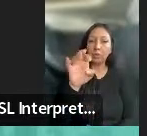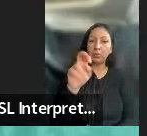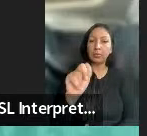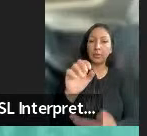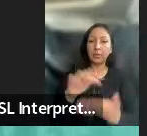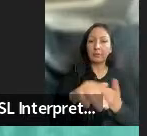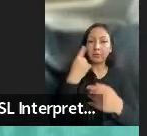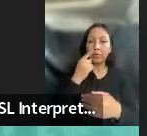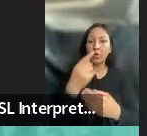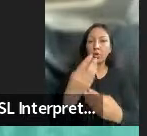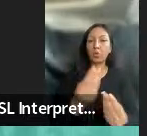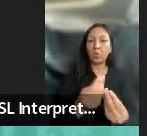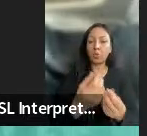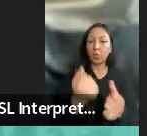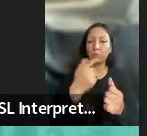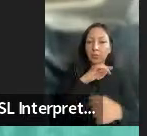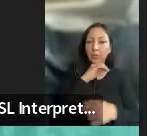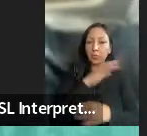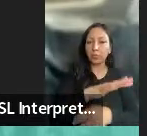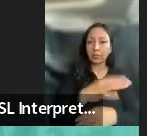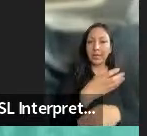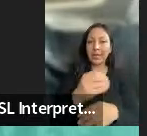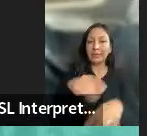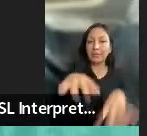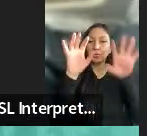stormwater. Next slide.